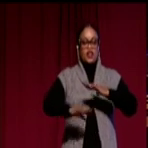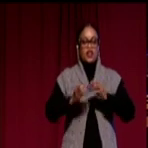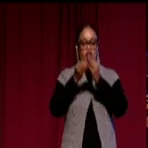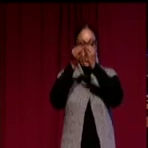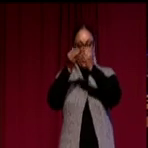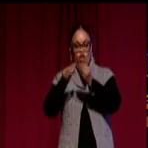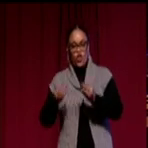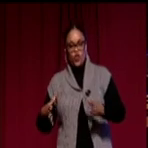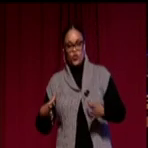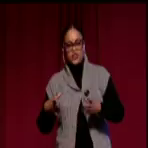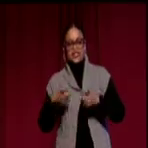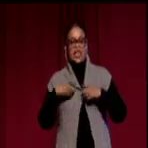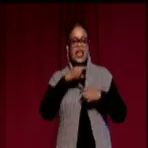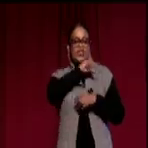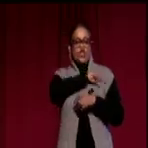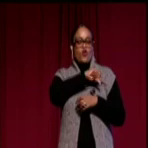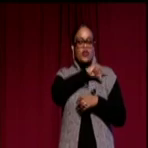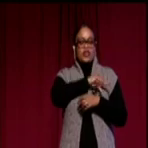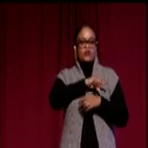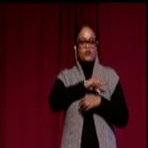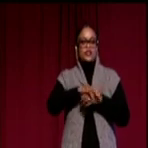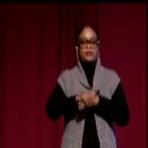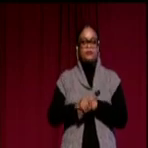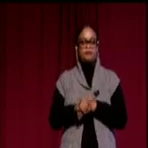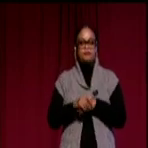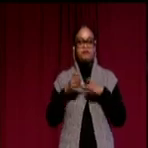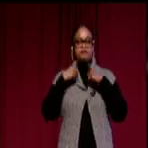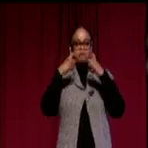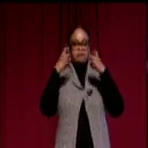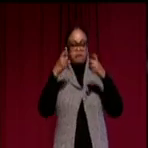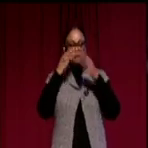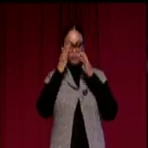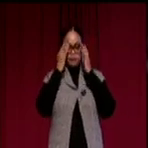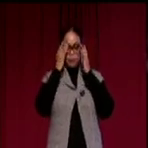all their guilt and stain.